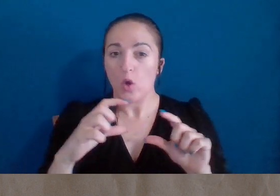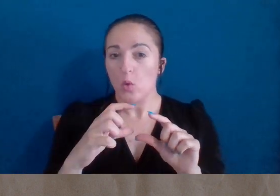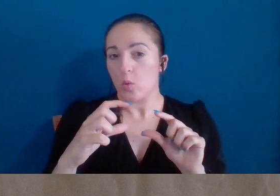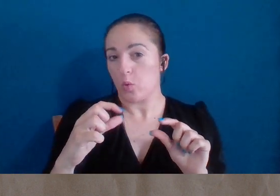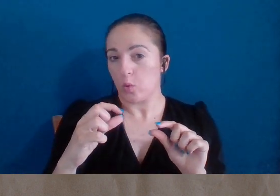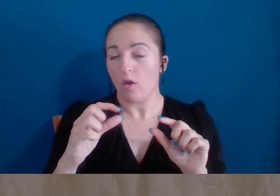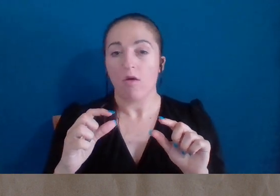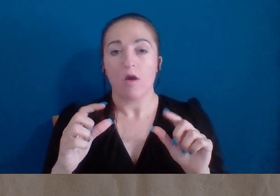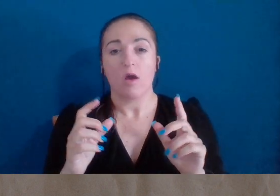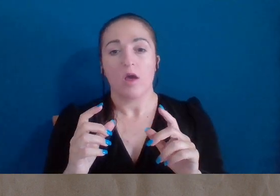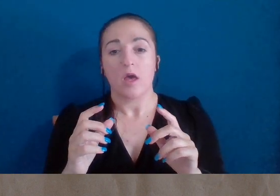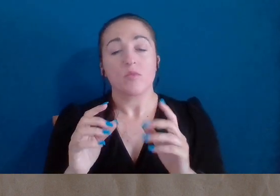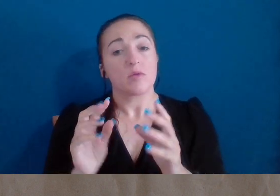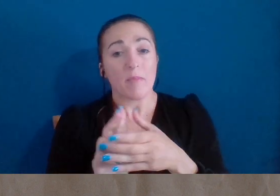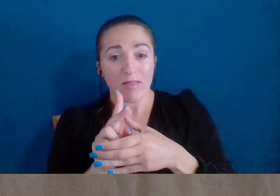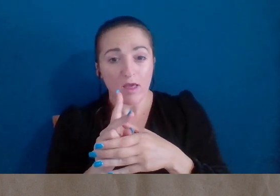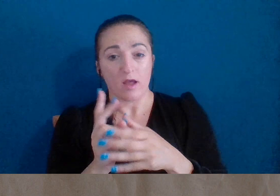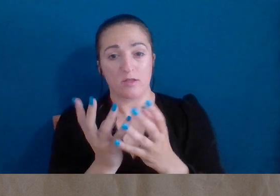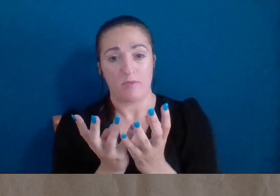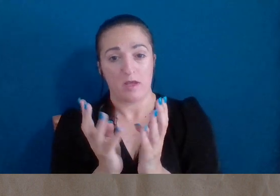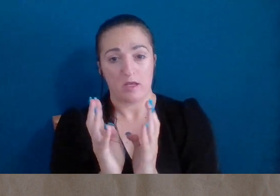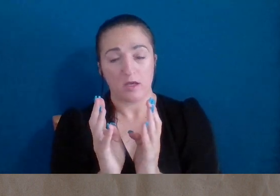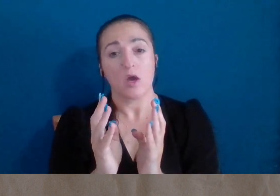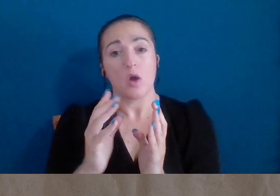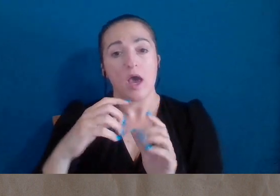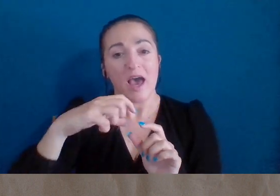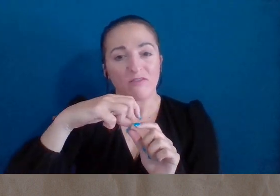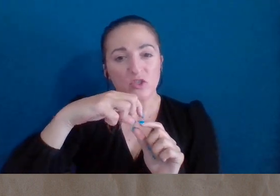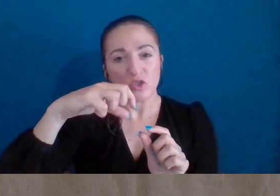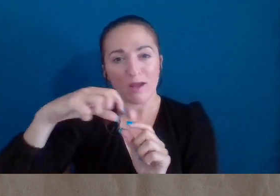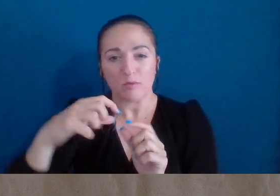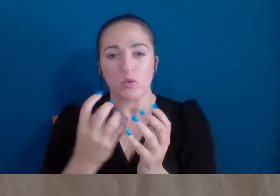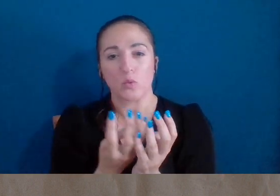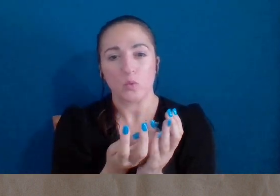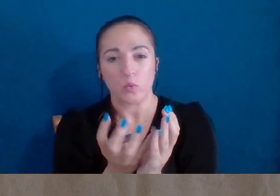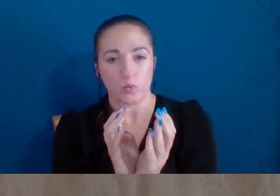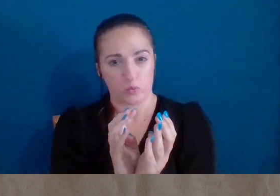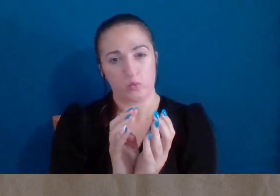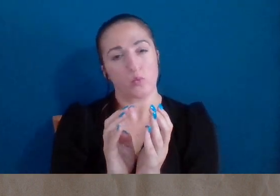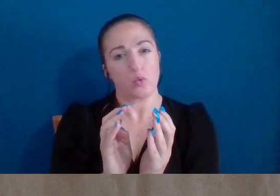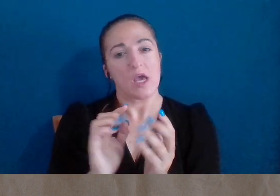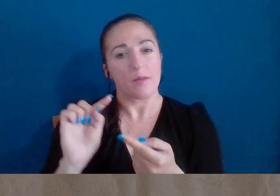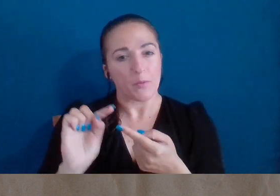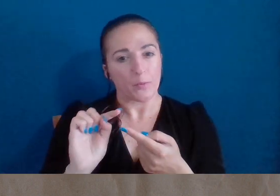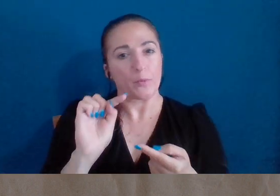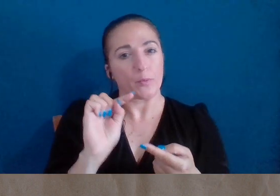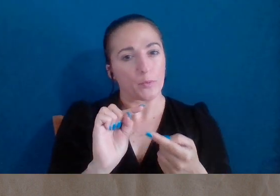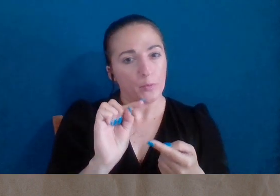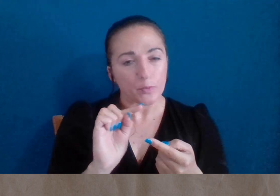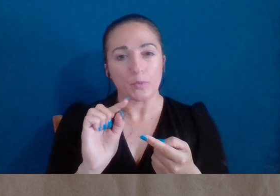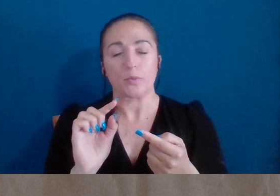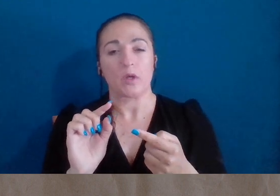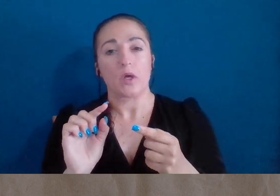plant. And if you ever look at a plant, there's gonna be things, all the leaves they'll be similar, but they